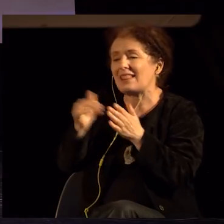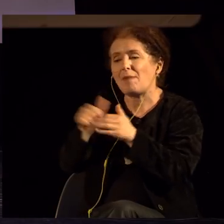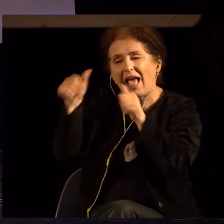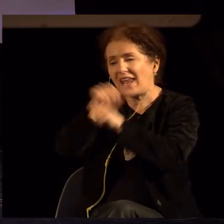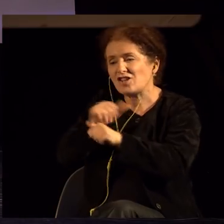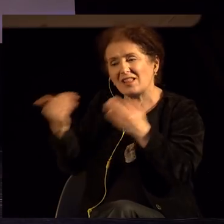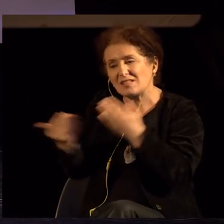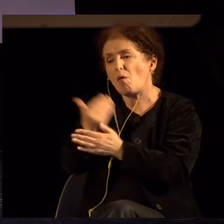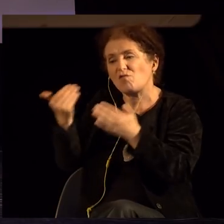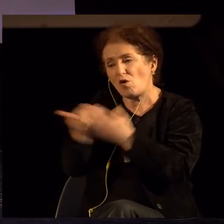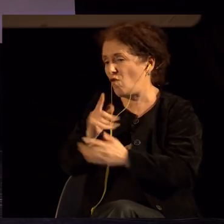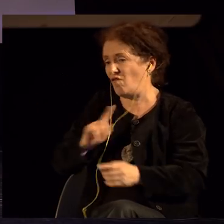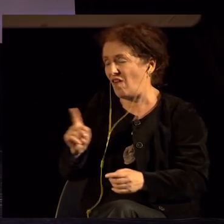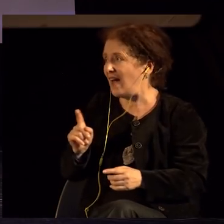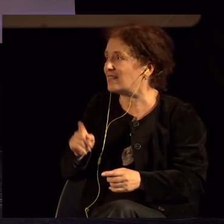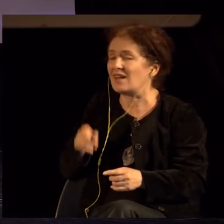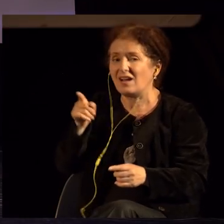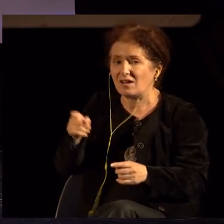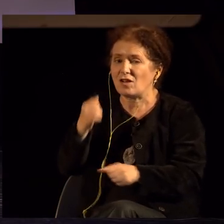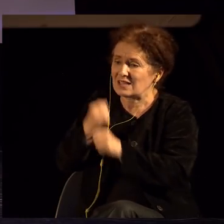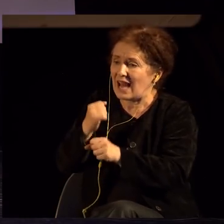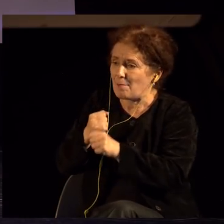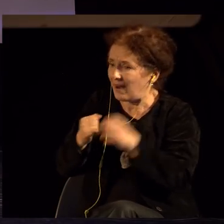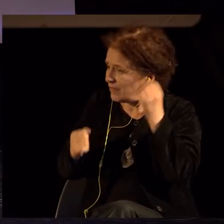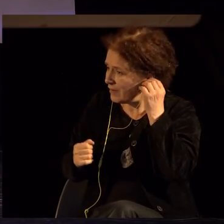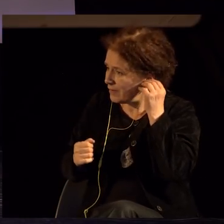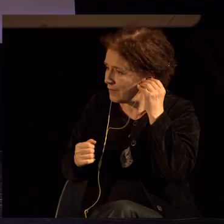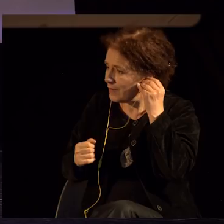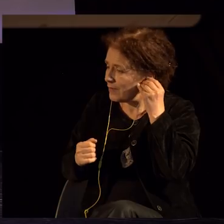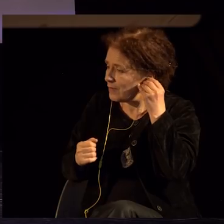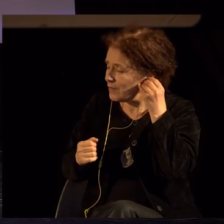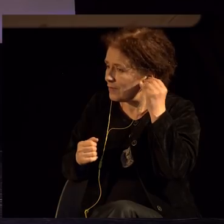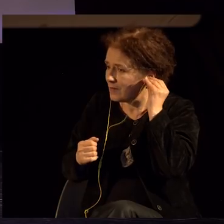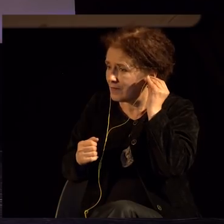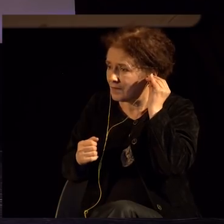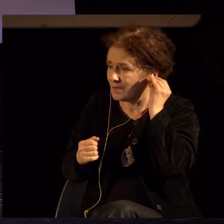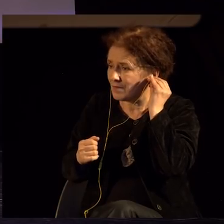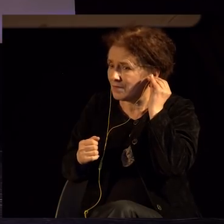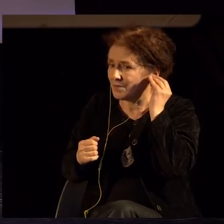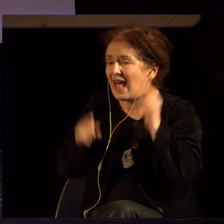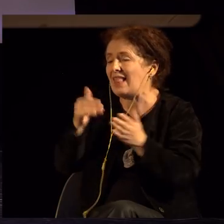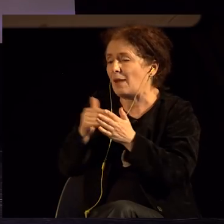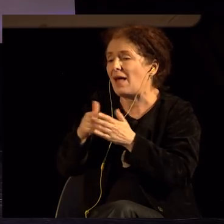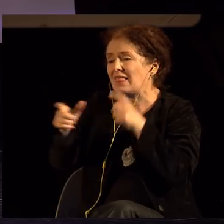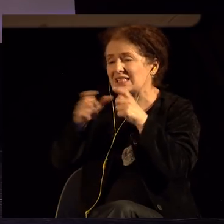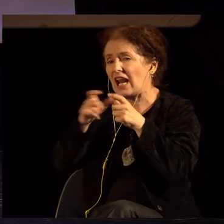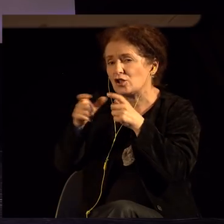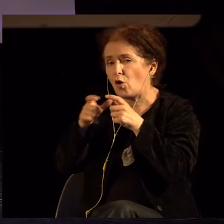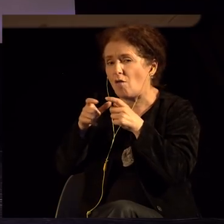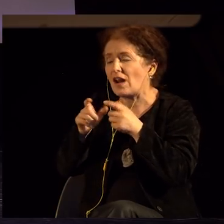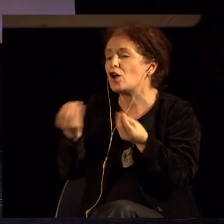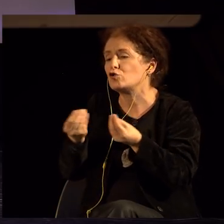requesting that we do also on the side of that is having a conversation about what they and we could do right